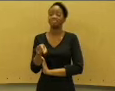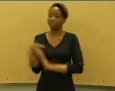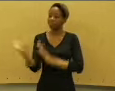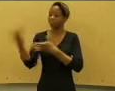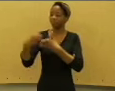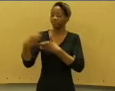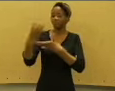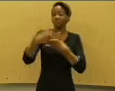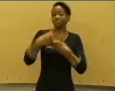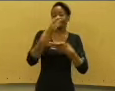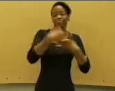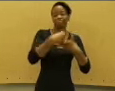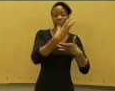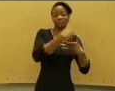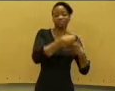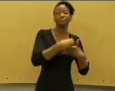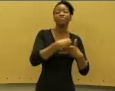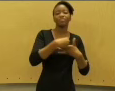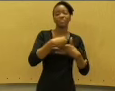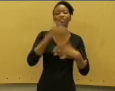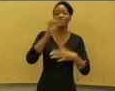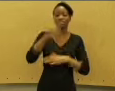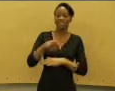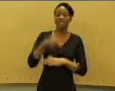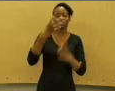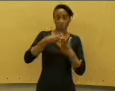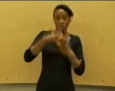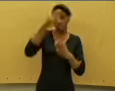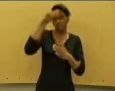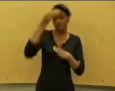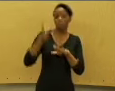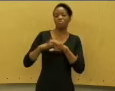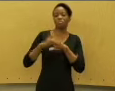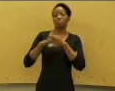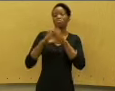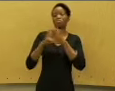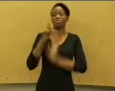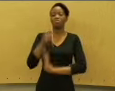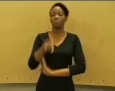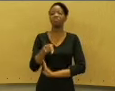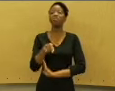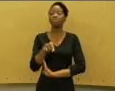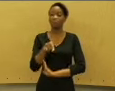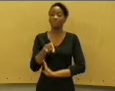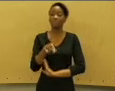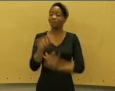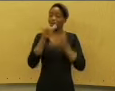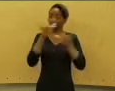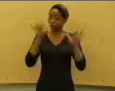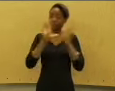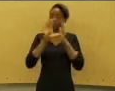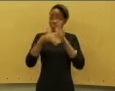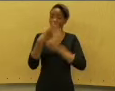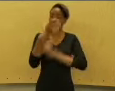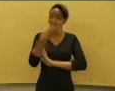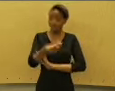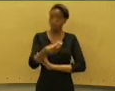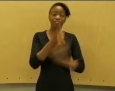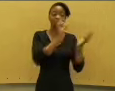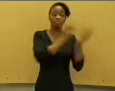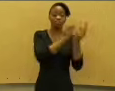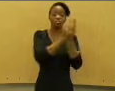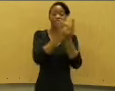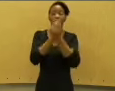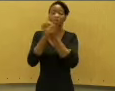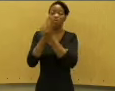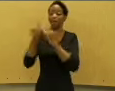intentional. It needs you to be deliberate. You must actually go out of your way to find people who are not like you and to include them